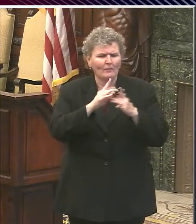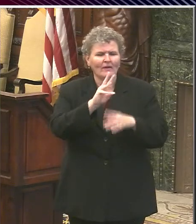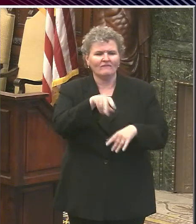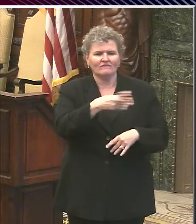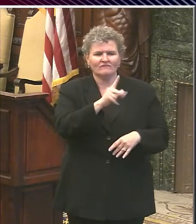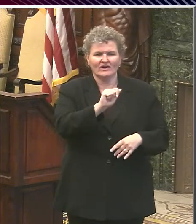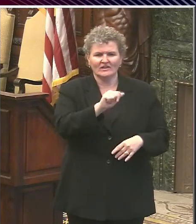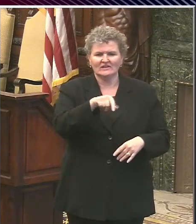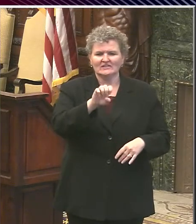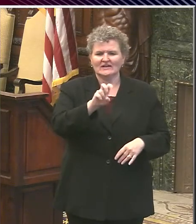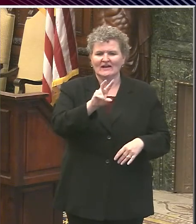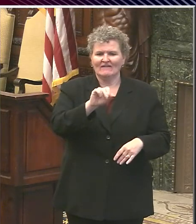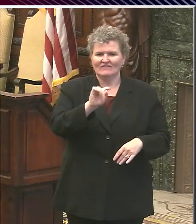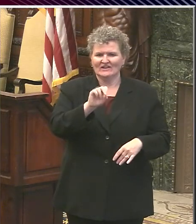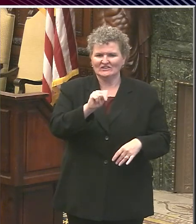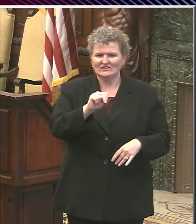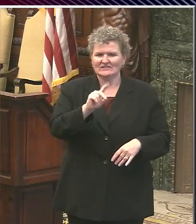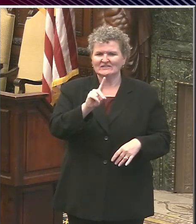evictiondiversion.org.